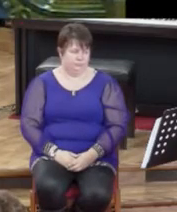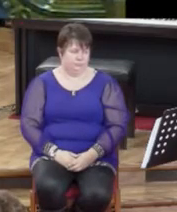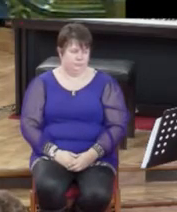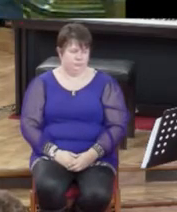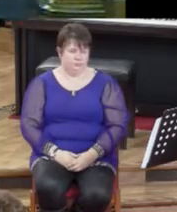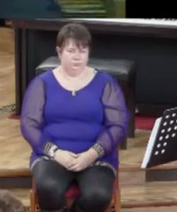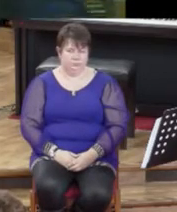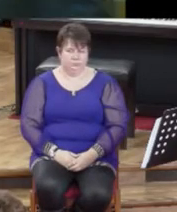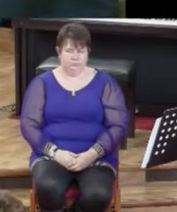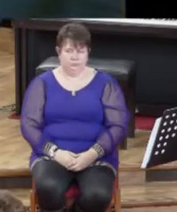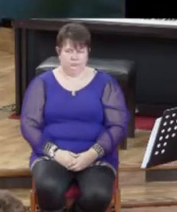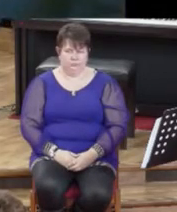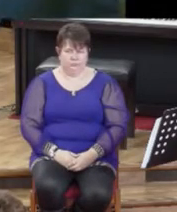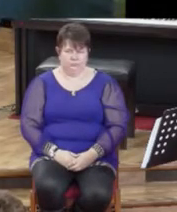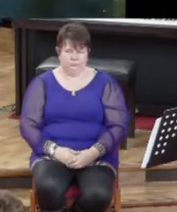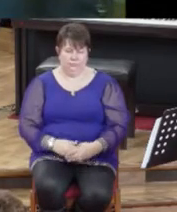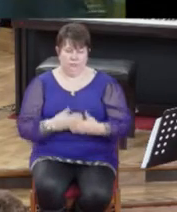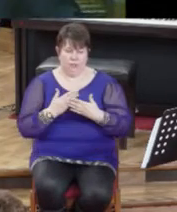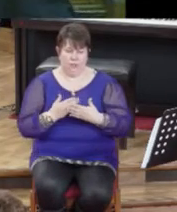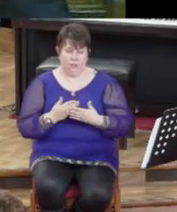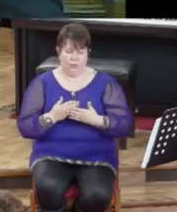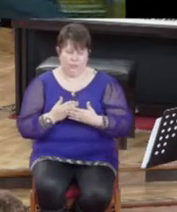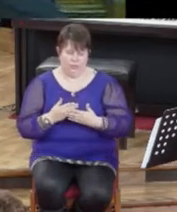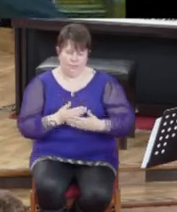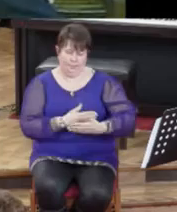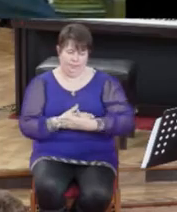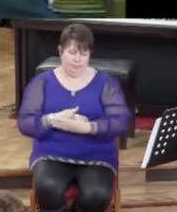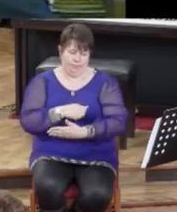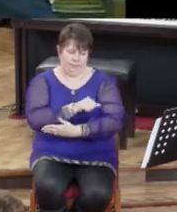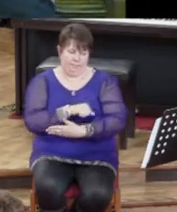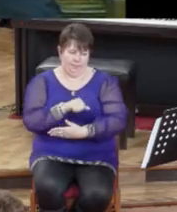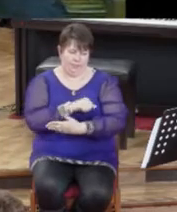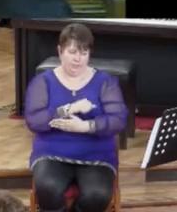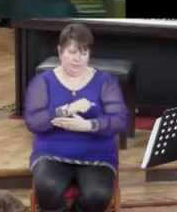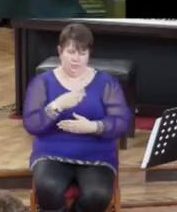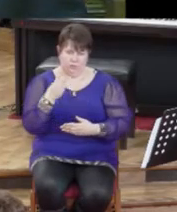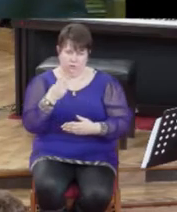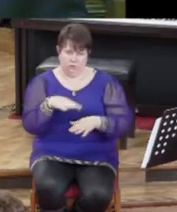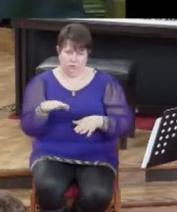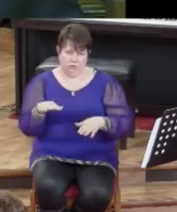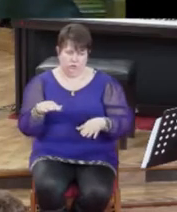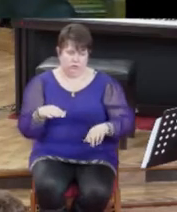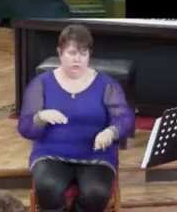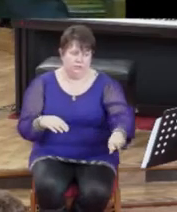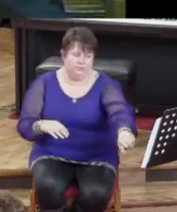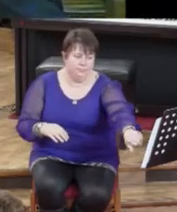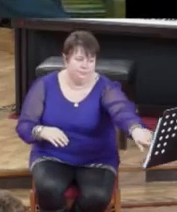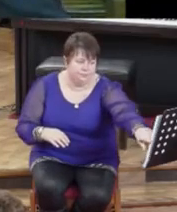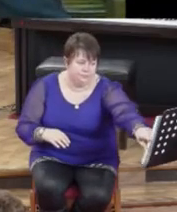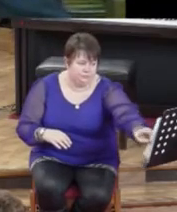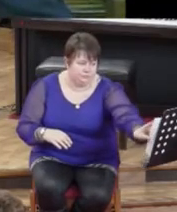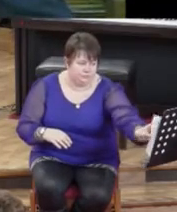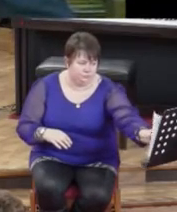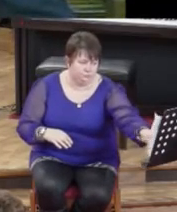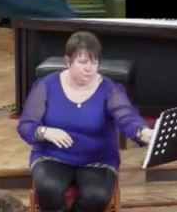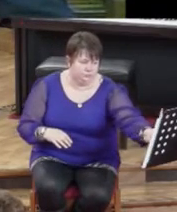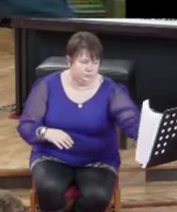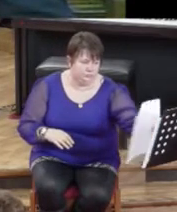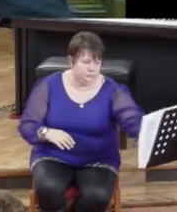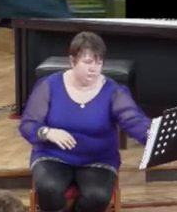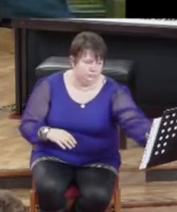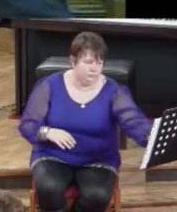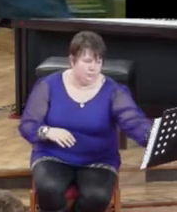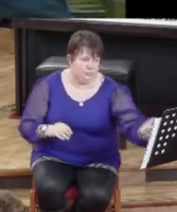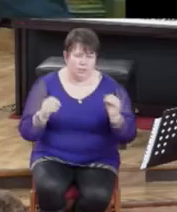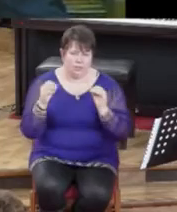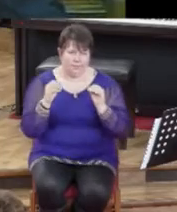And now, as we prepare for the baptisms of Brodie and Layla and Blair, we're going to sing a song. Our children,